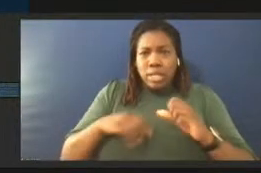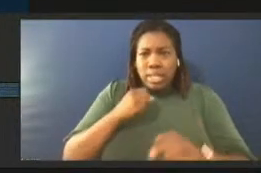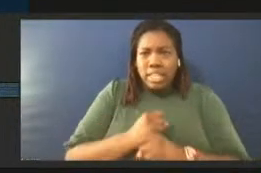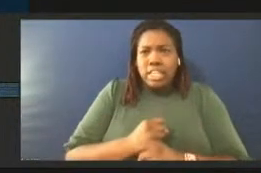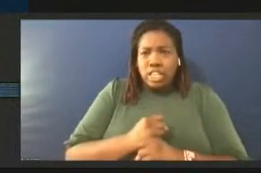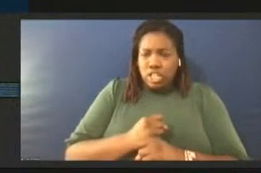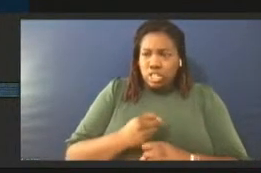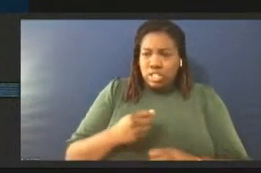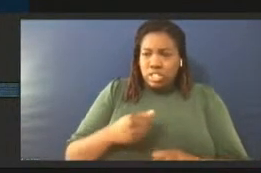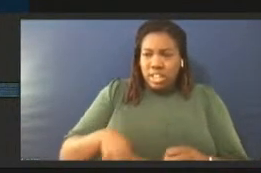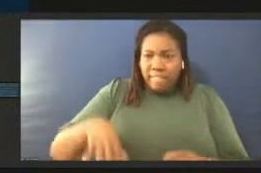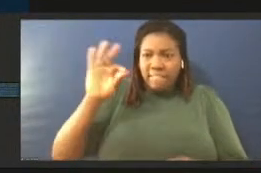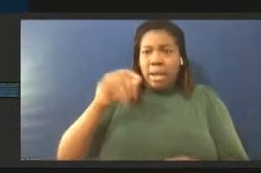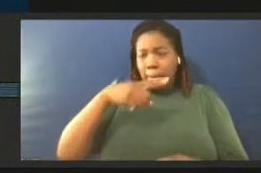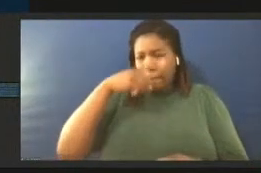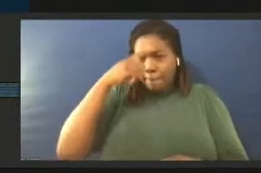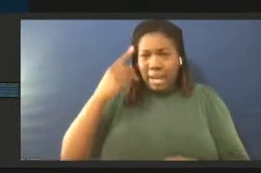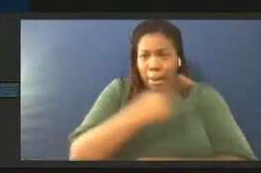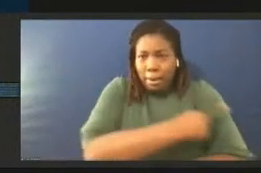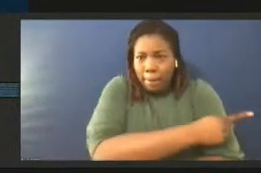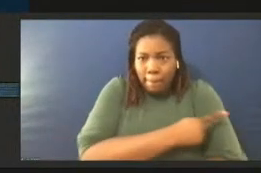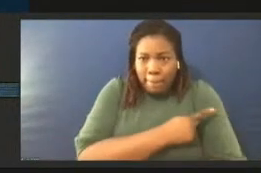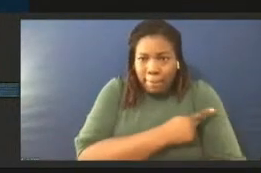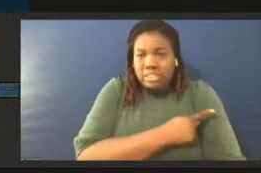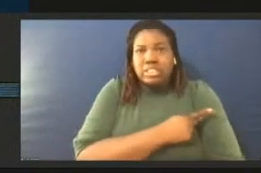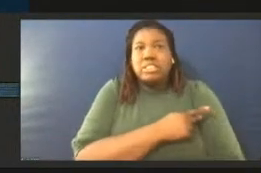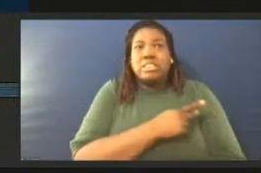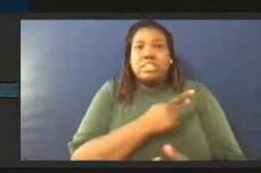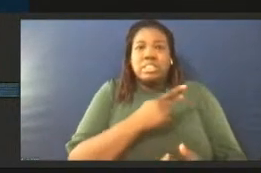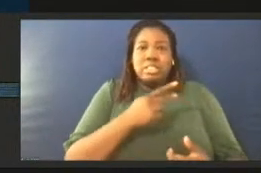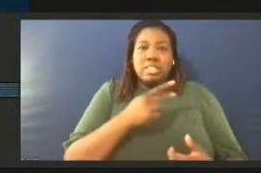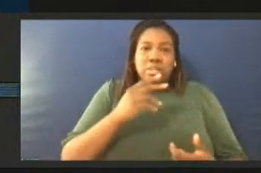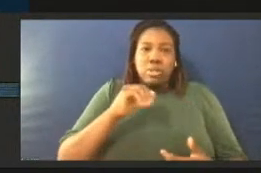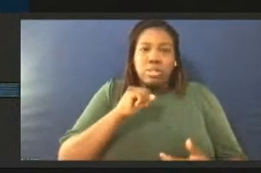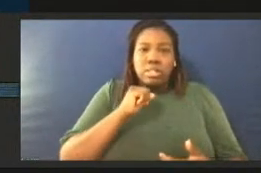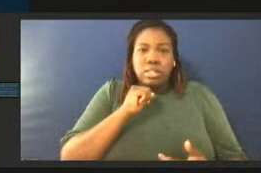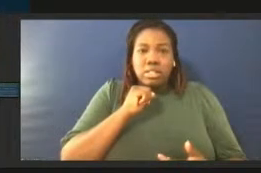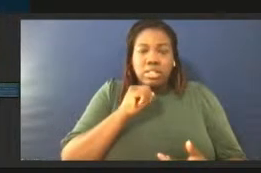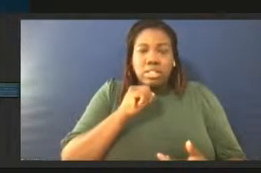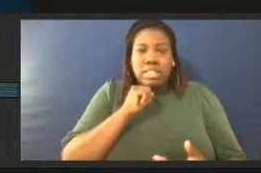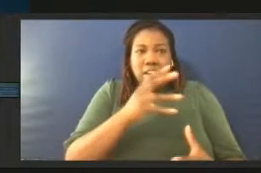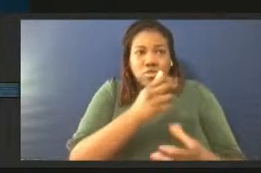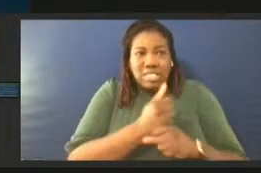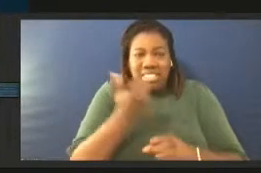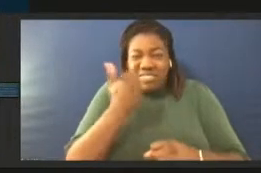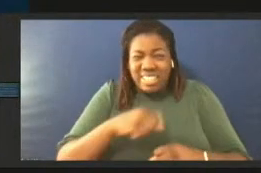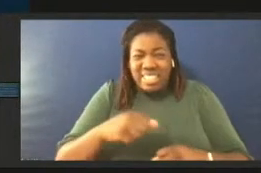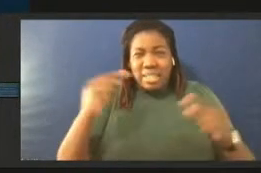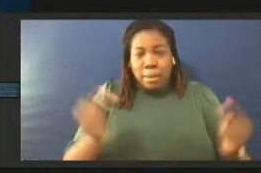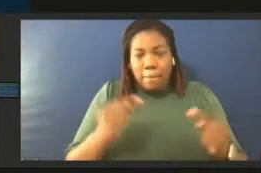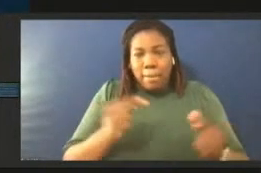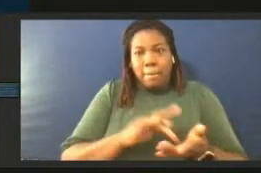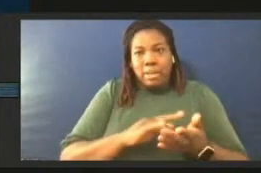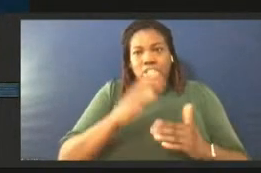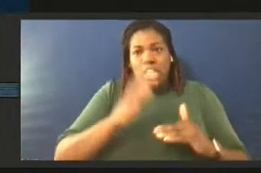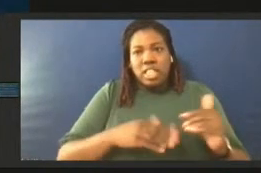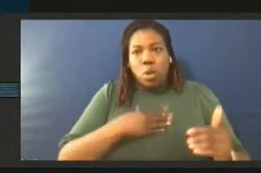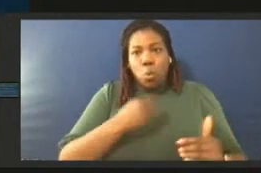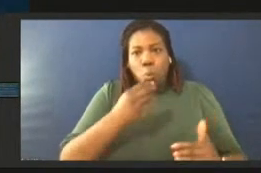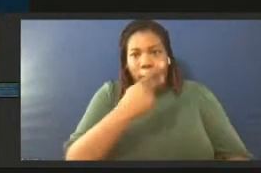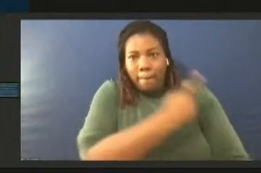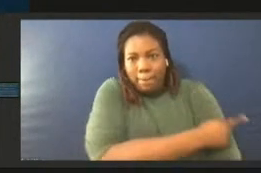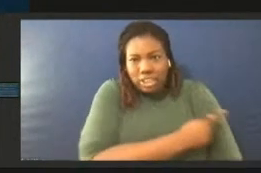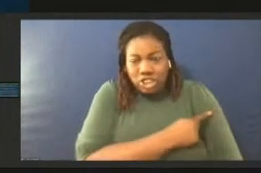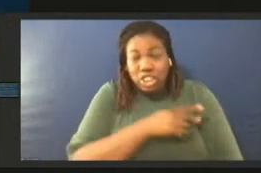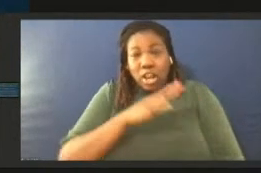were 22% less likely than white patients to receive any pain medication. In fact, 40% of first